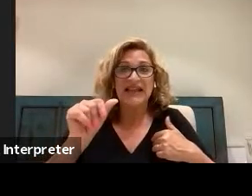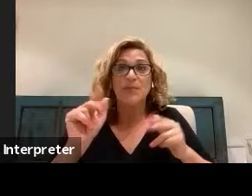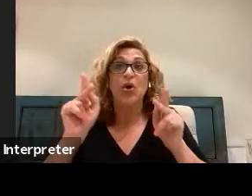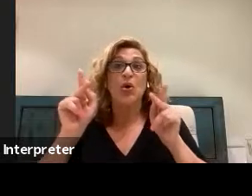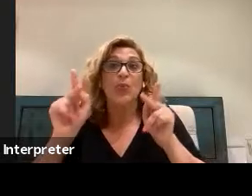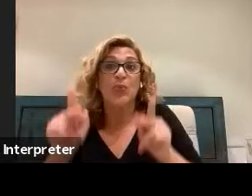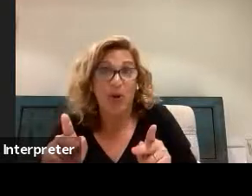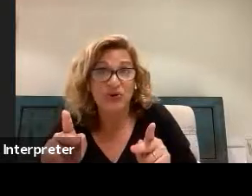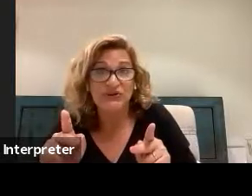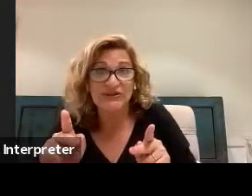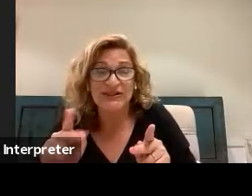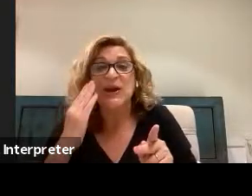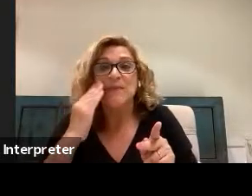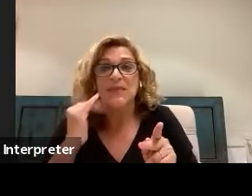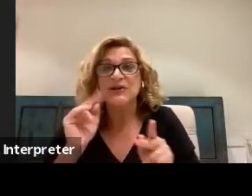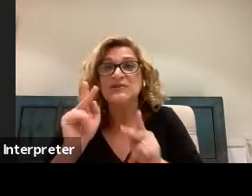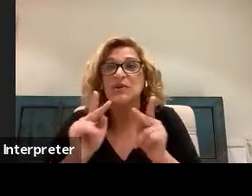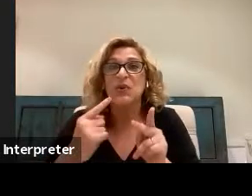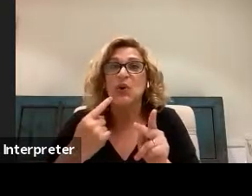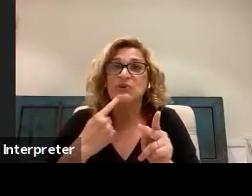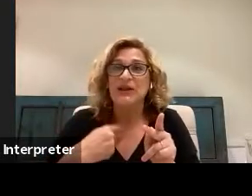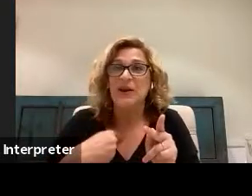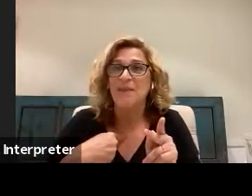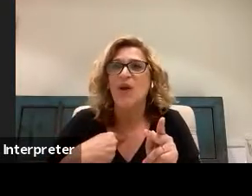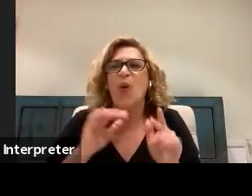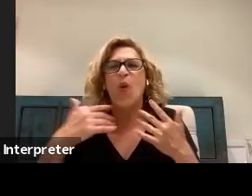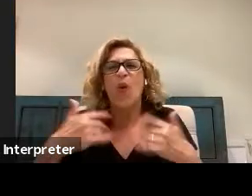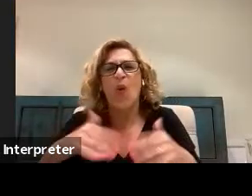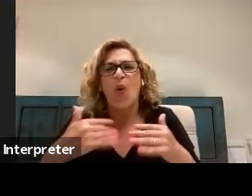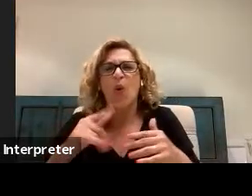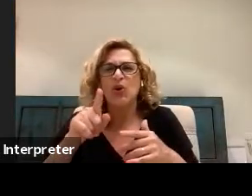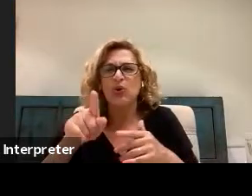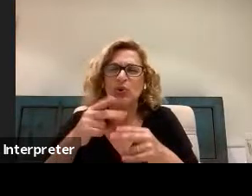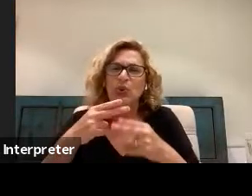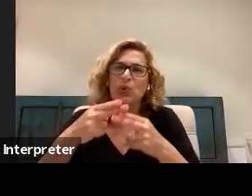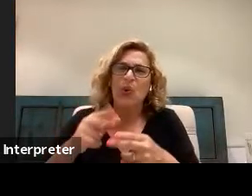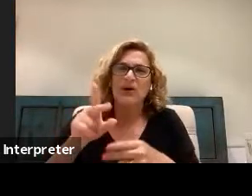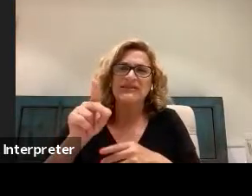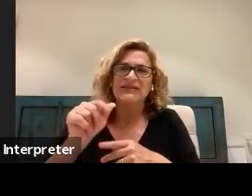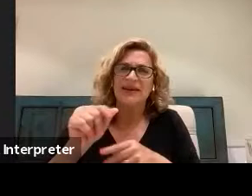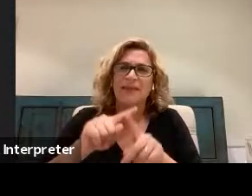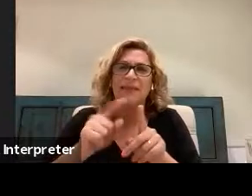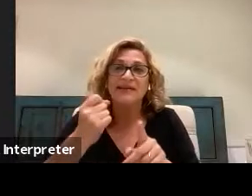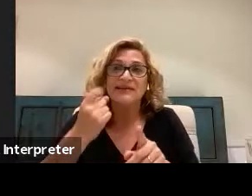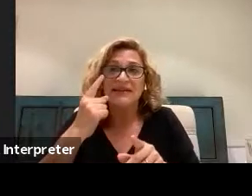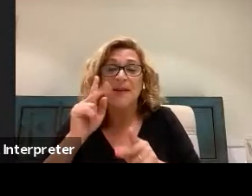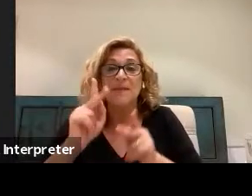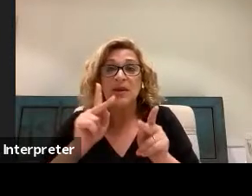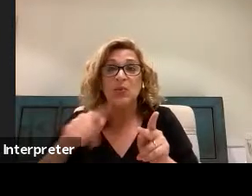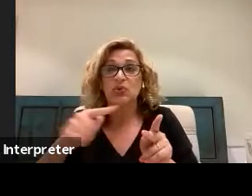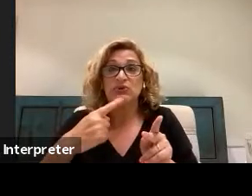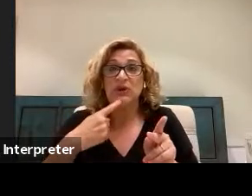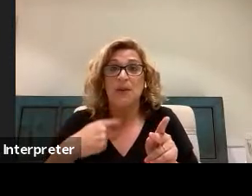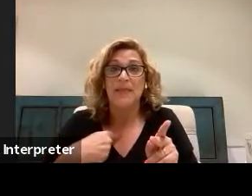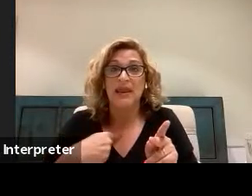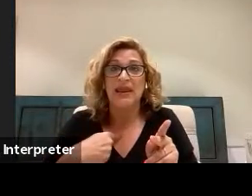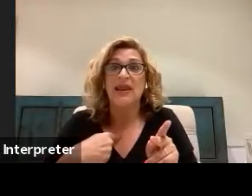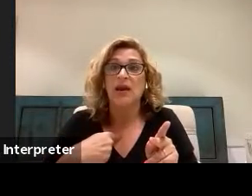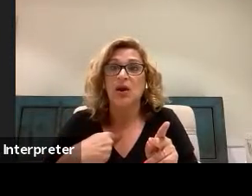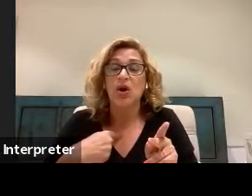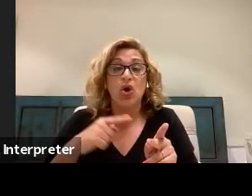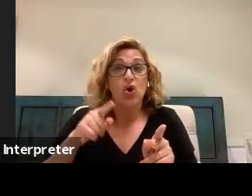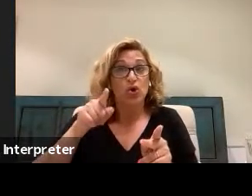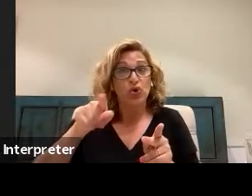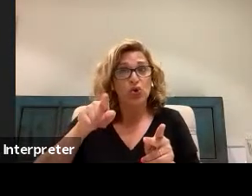because people have always said, oh, you've overcome your disability, but people would never say to me, you've overcome your blackness.